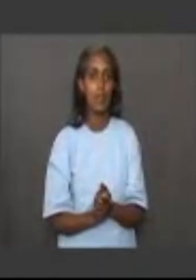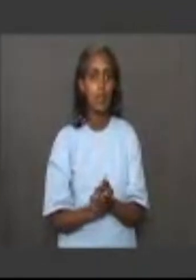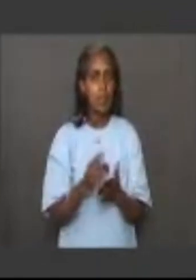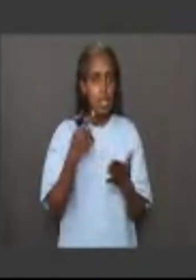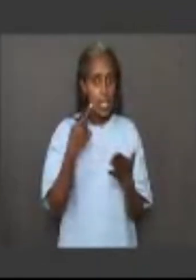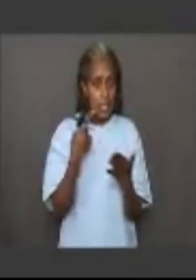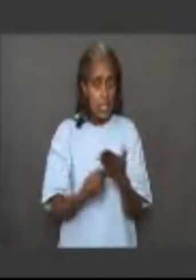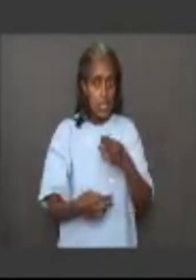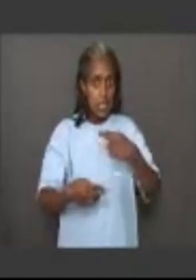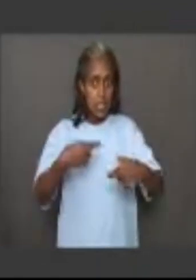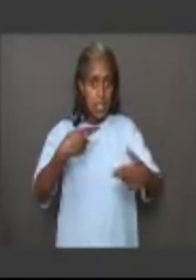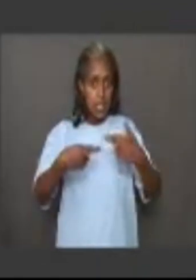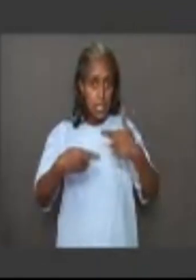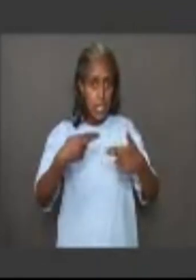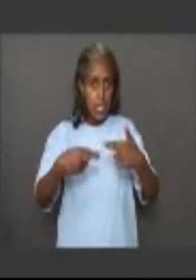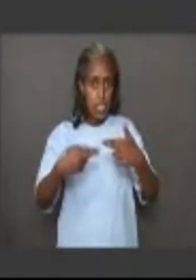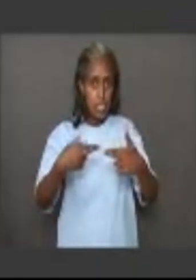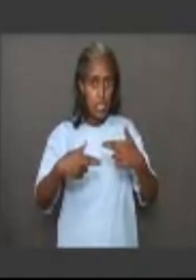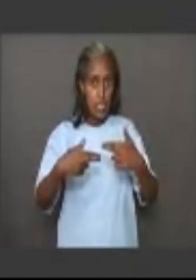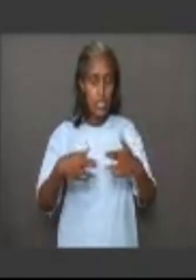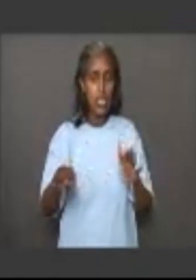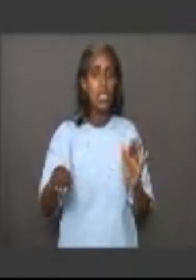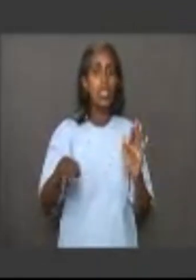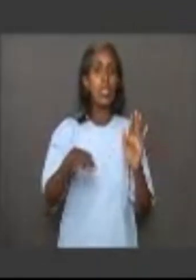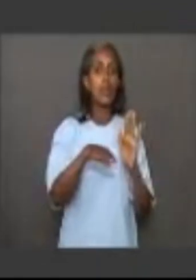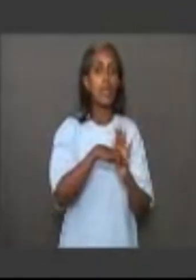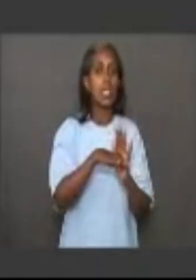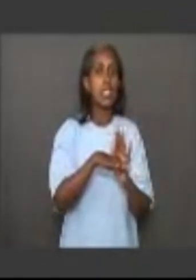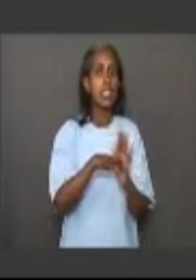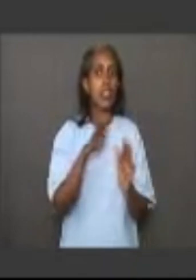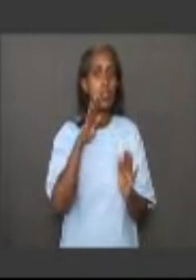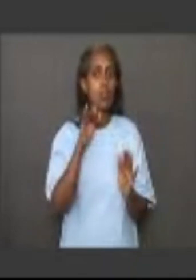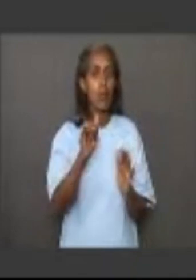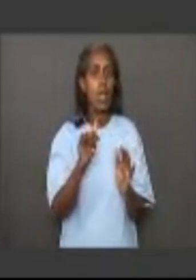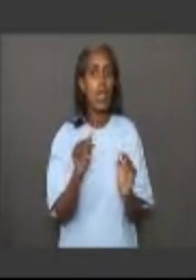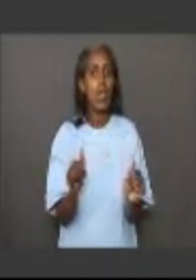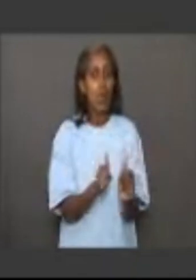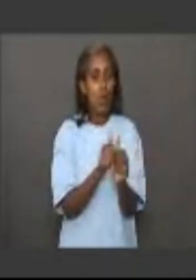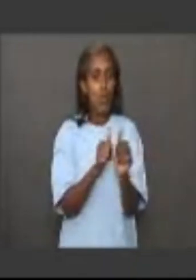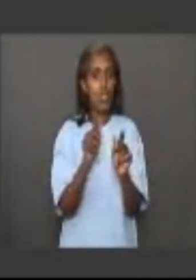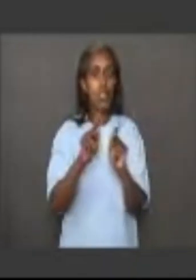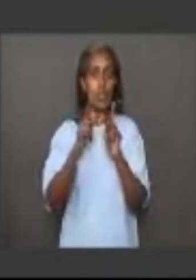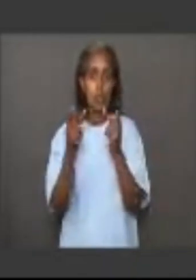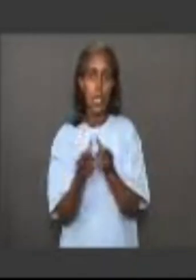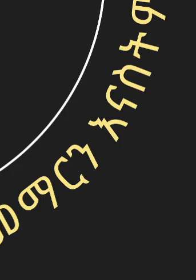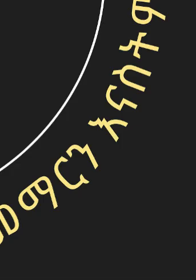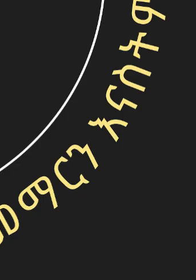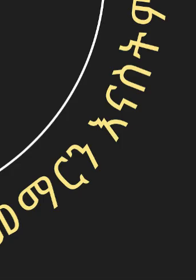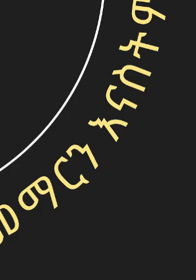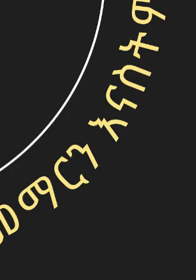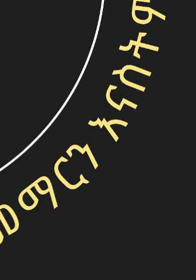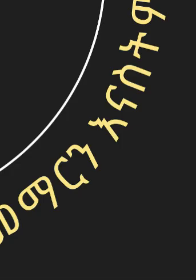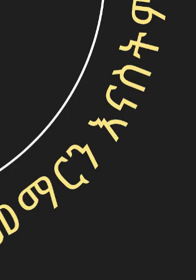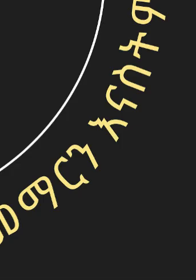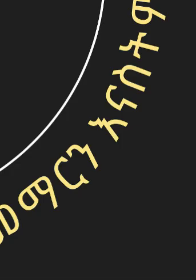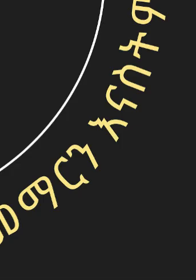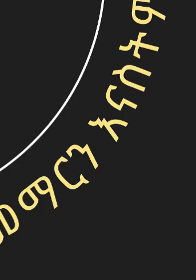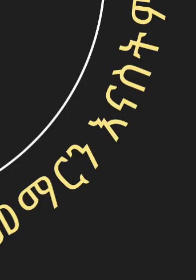This relation is represented by an ordered pair x, y.